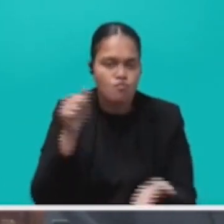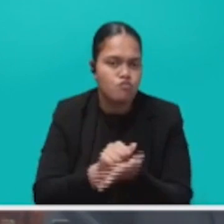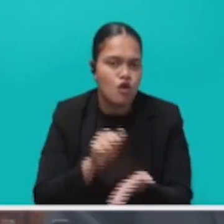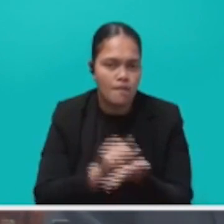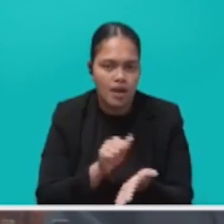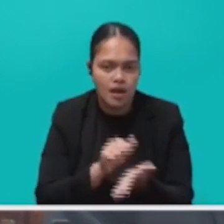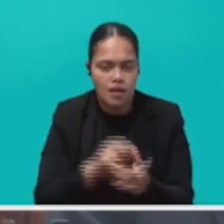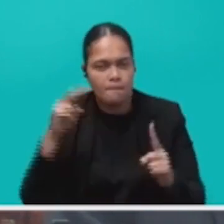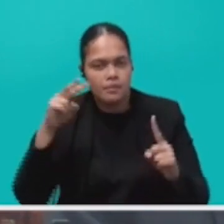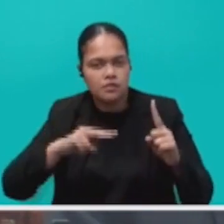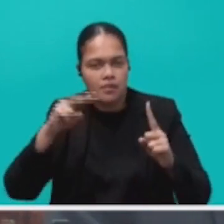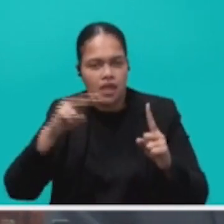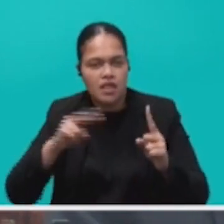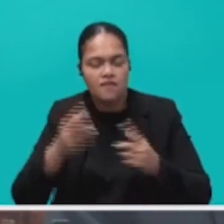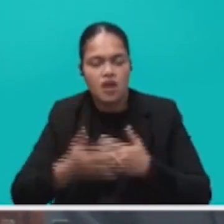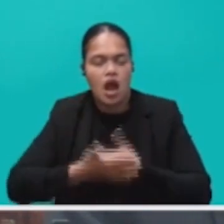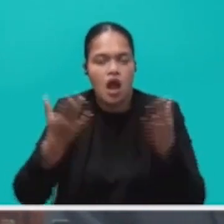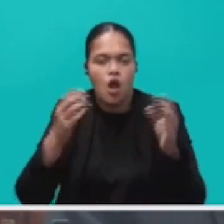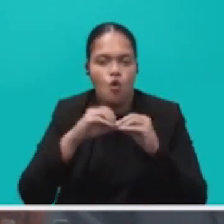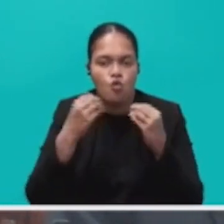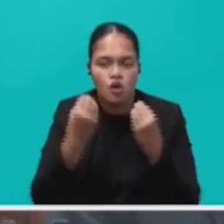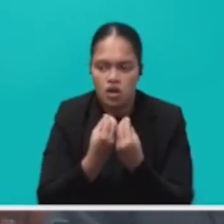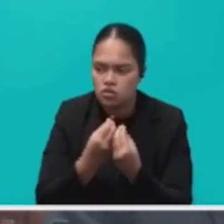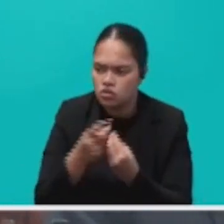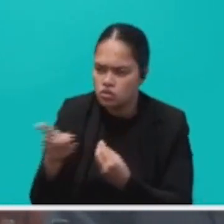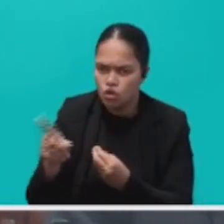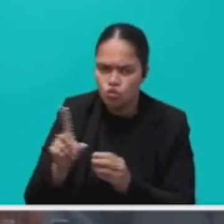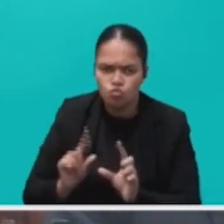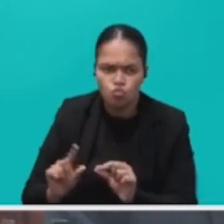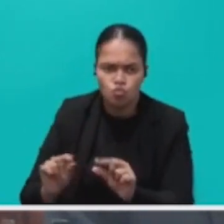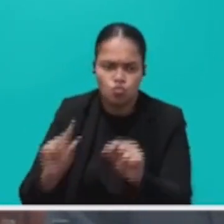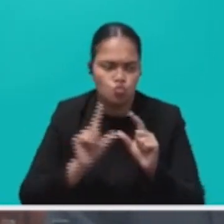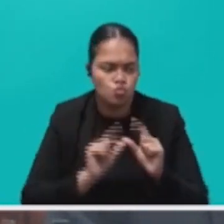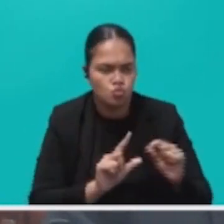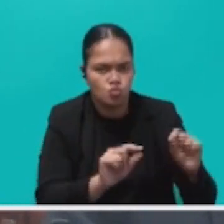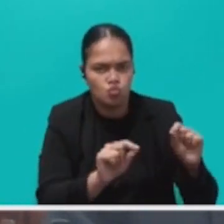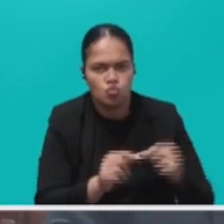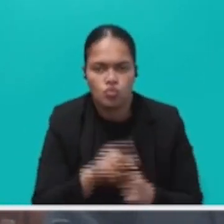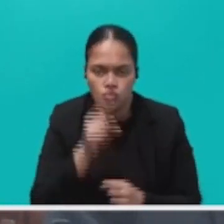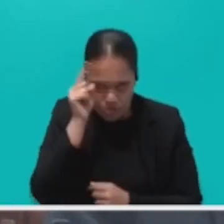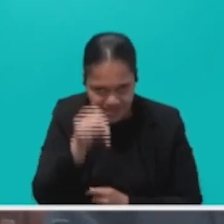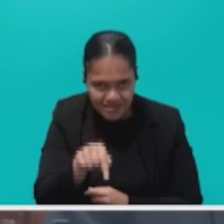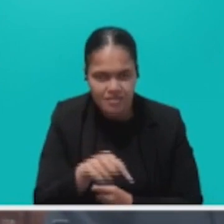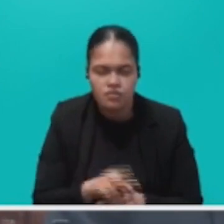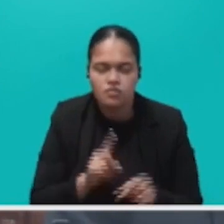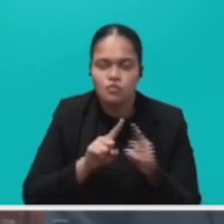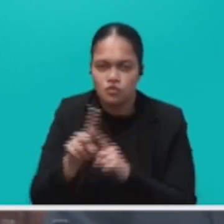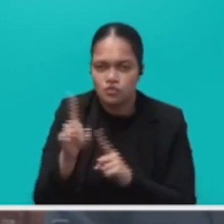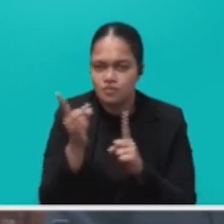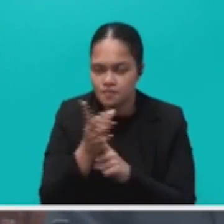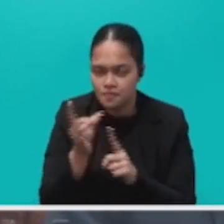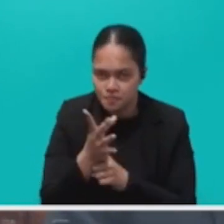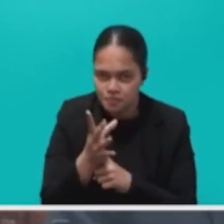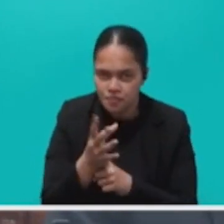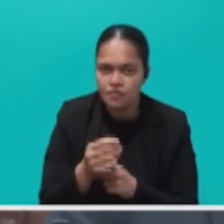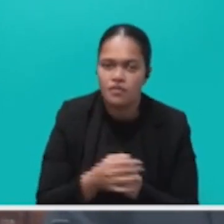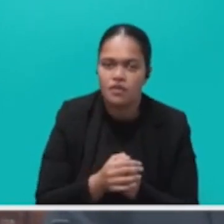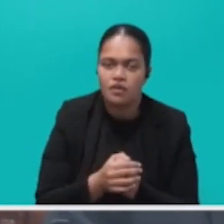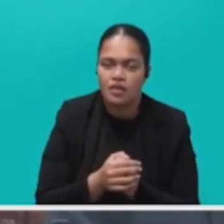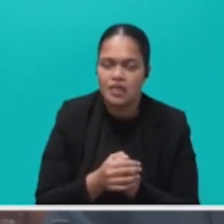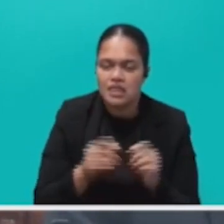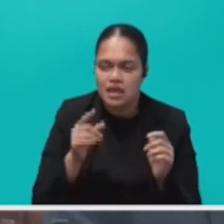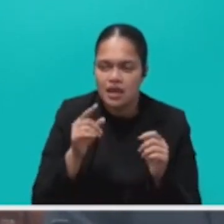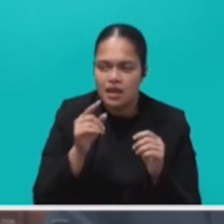perspective on how the organizations are running and whether they are performing. That's the most important aspect